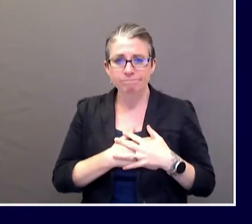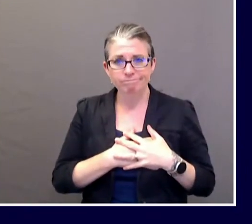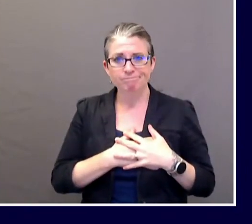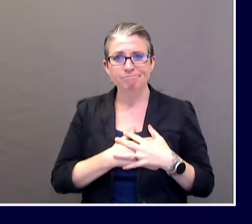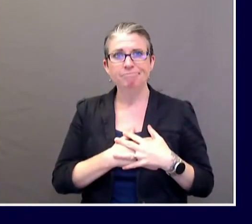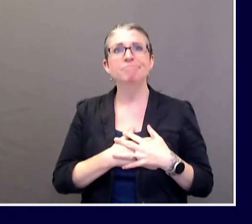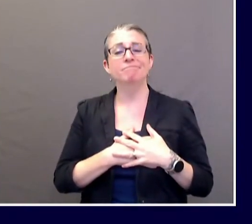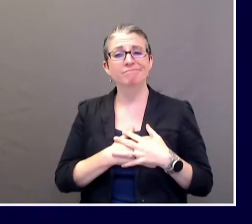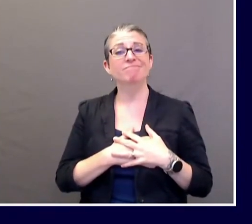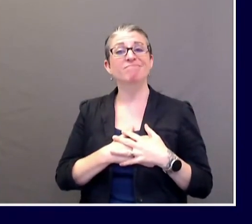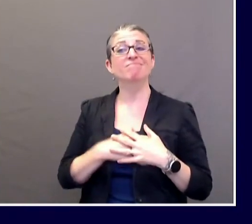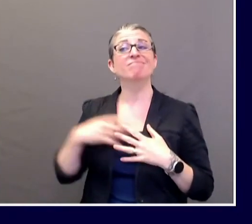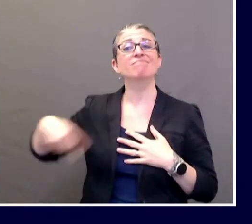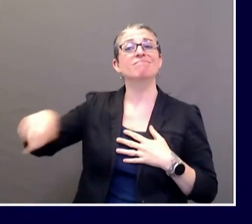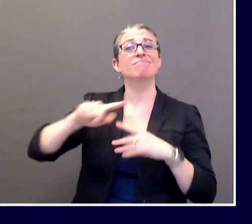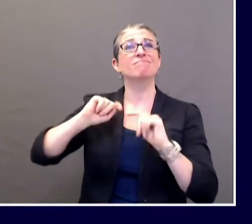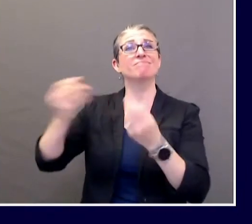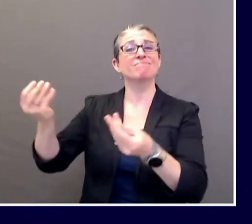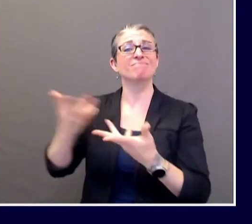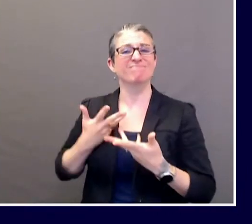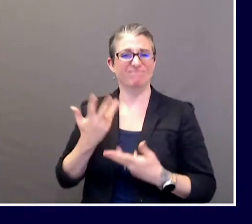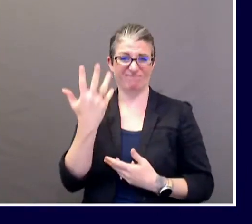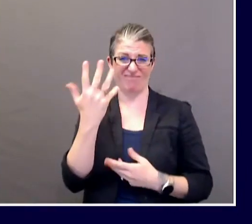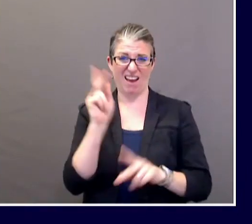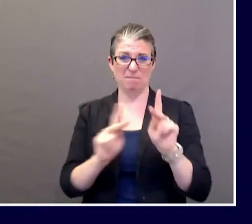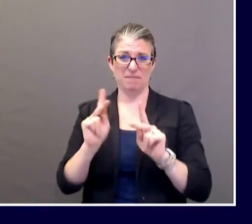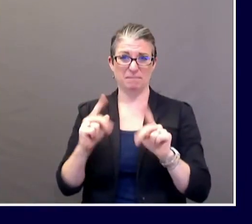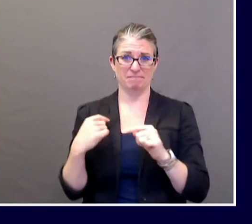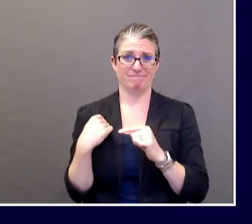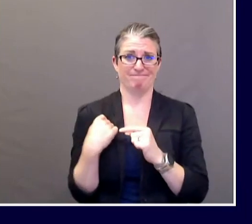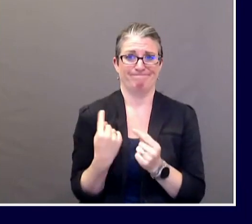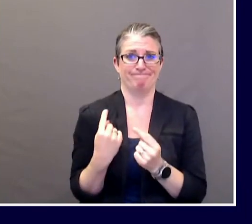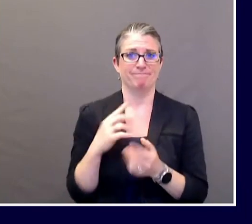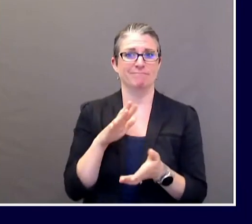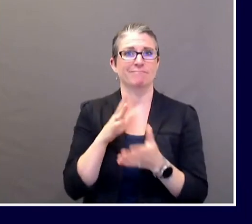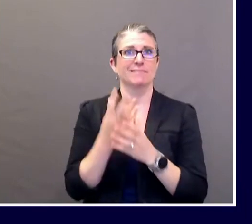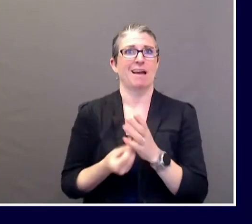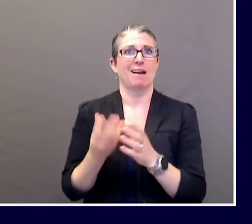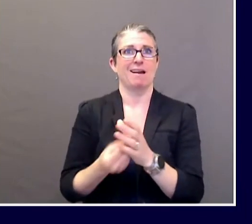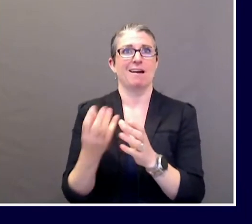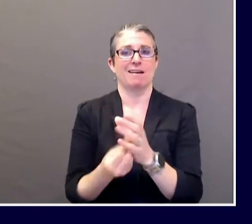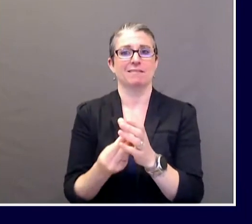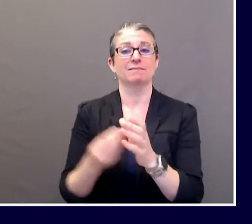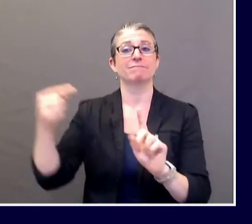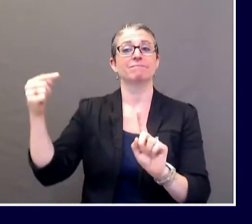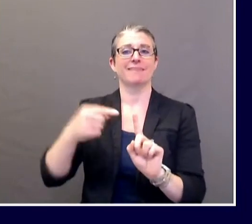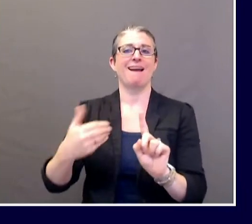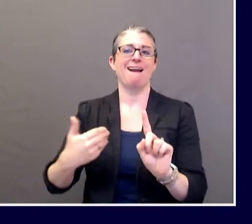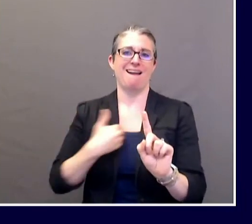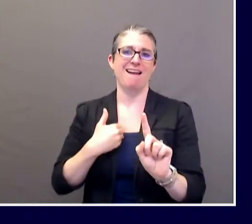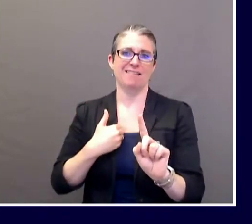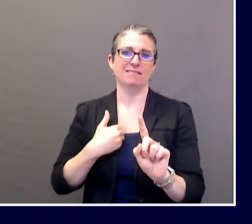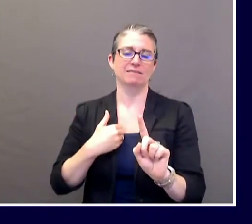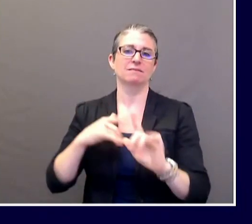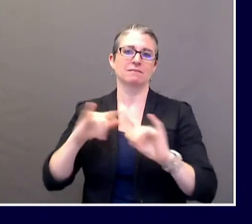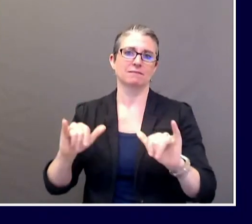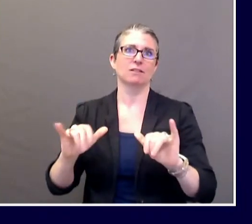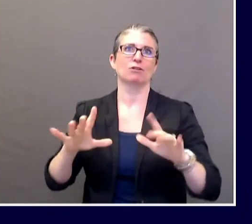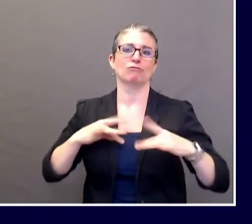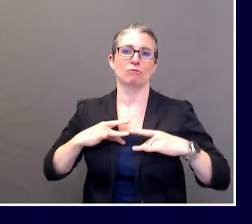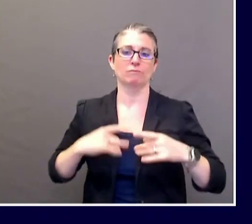received reports of 5 individuals who have died with COVID-19. 3 were women and 2 were